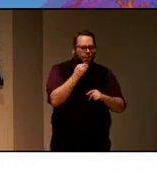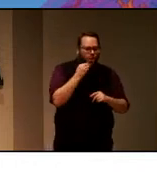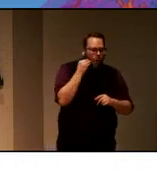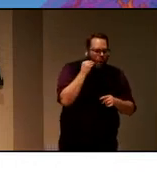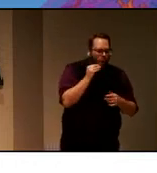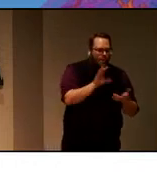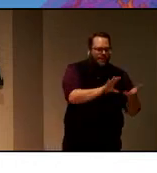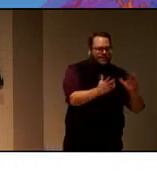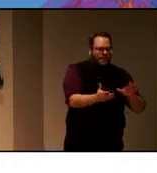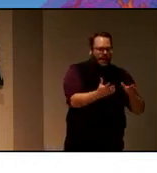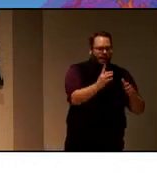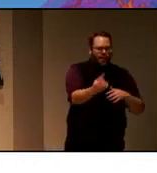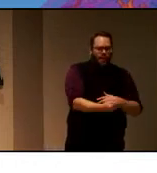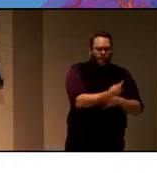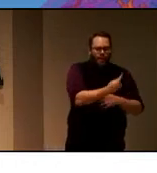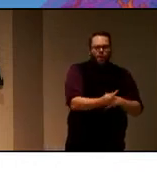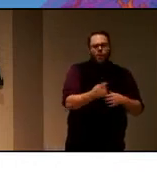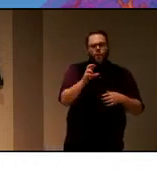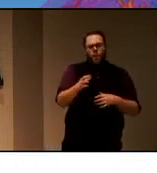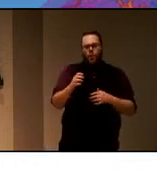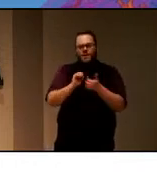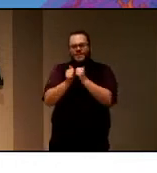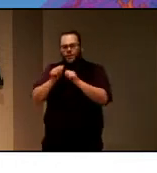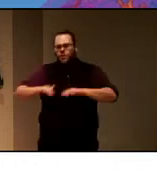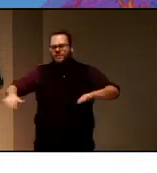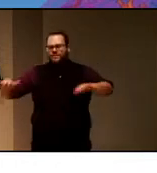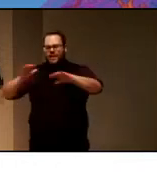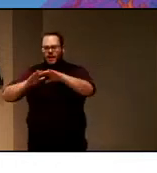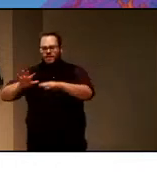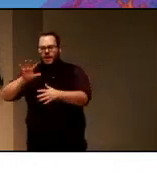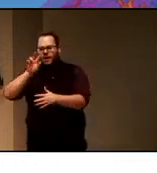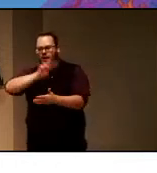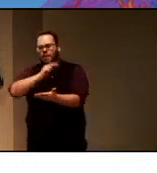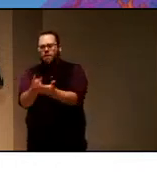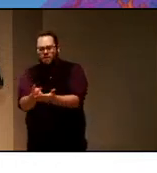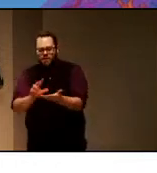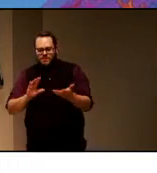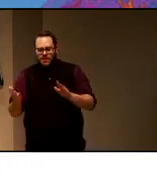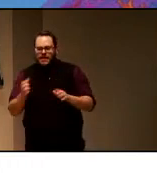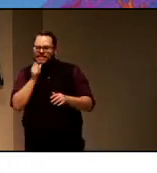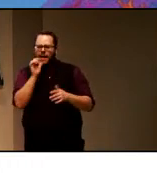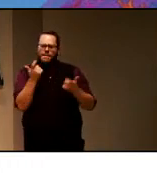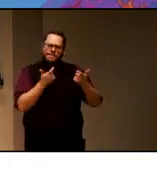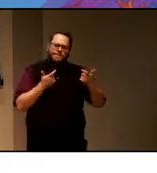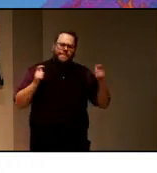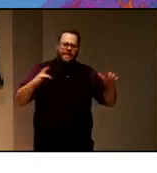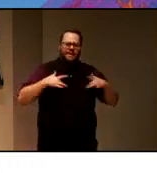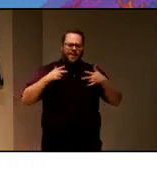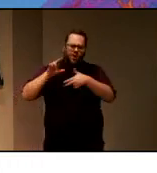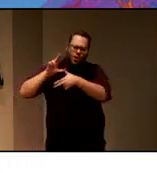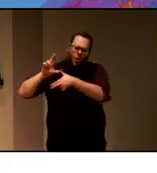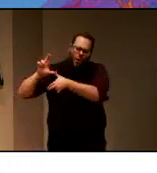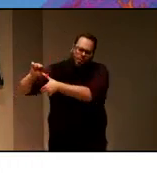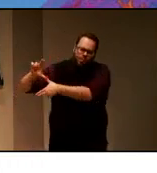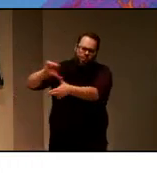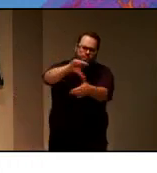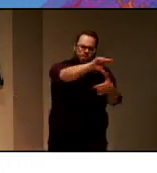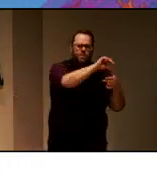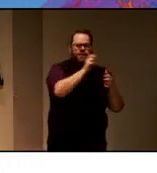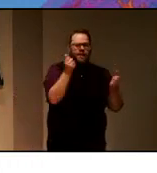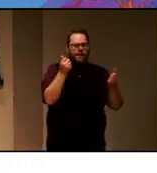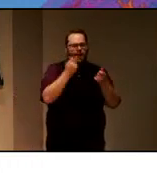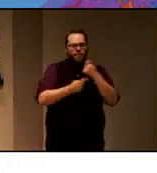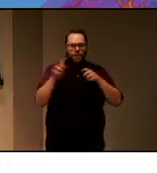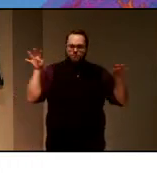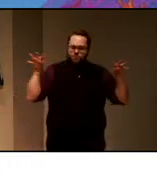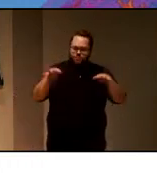field. It's not like the big events where a hurricane comes and everyone's attention is there. Now this, you